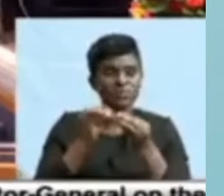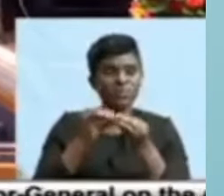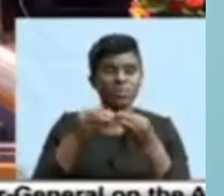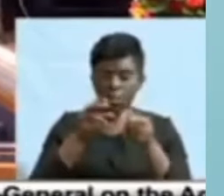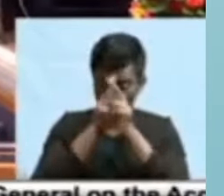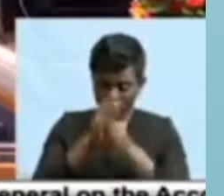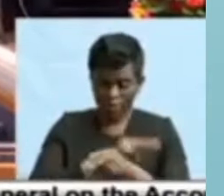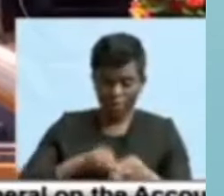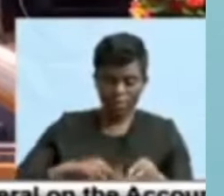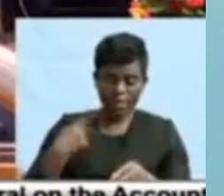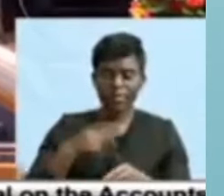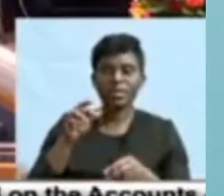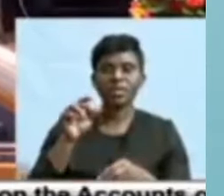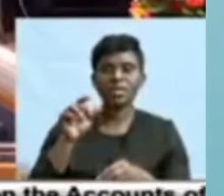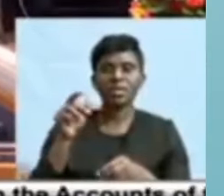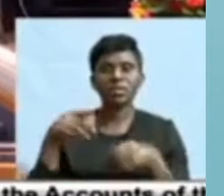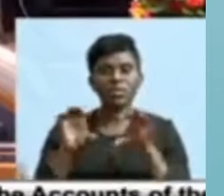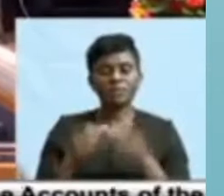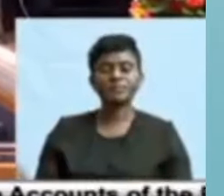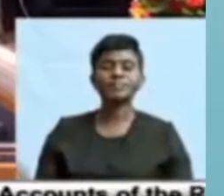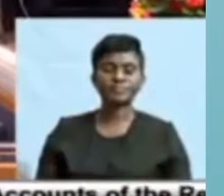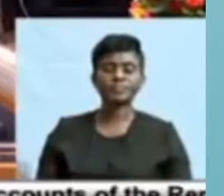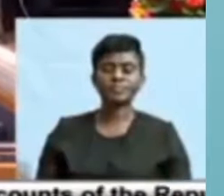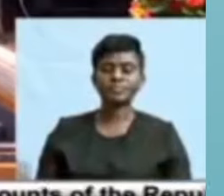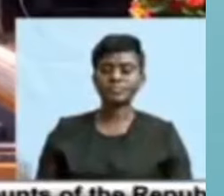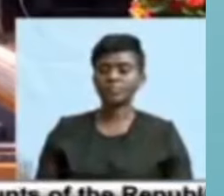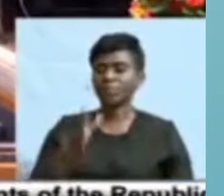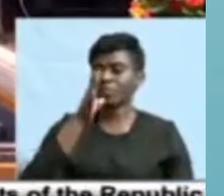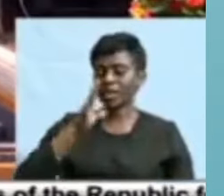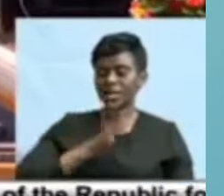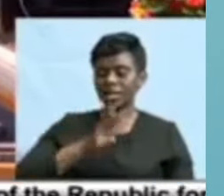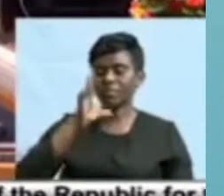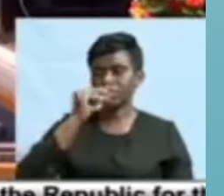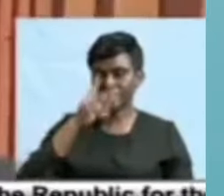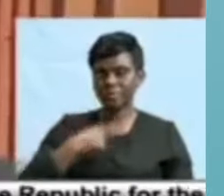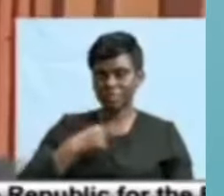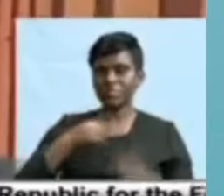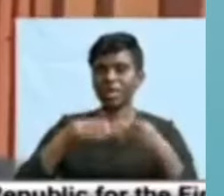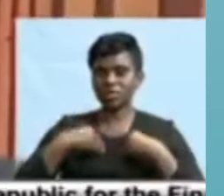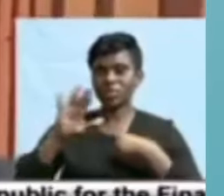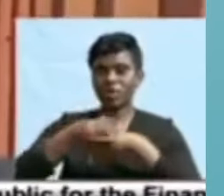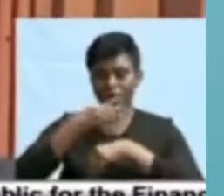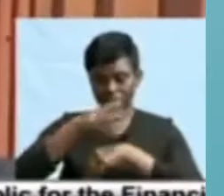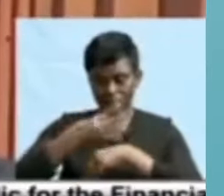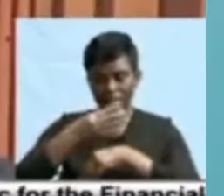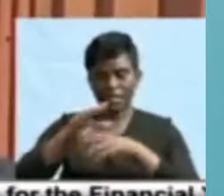the honorable member continue. Madam Speaker, I adopt your guidance to